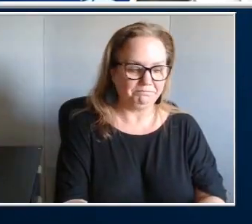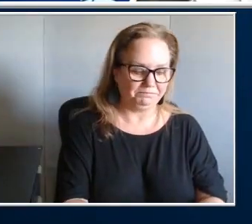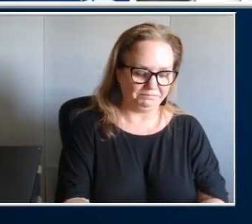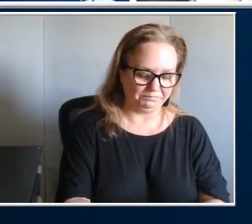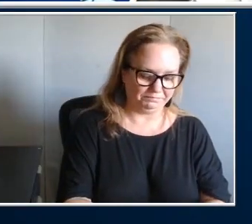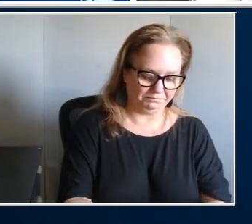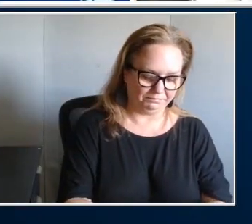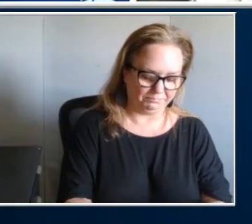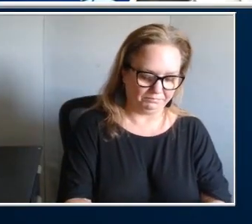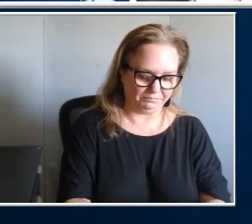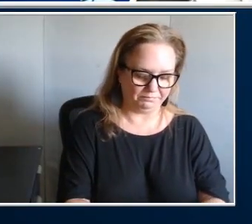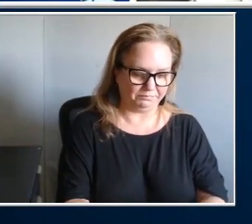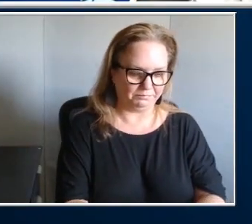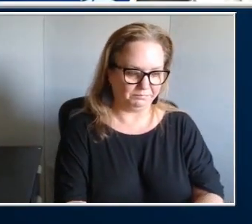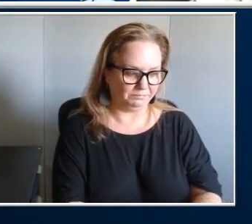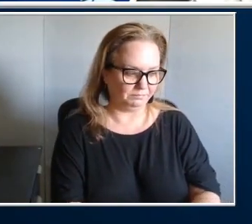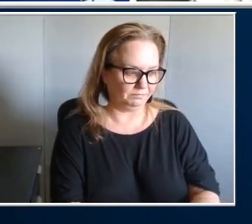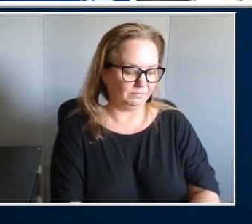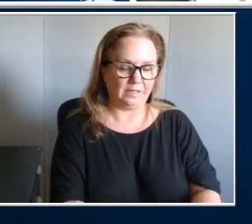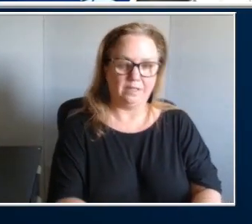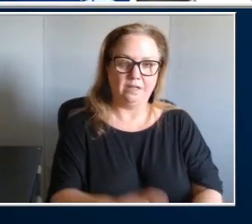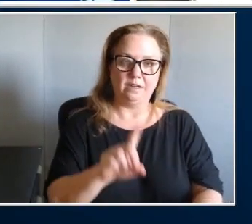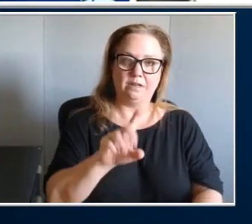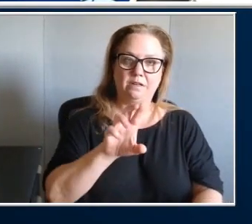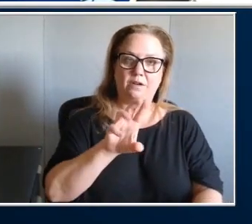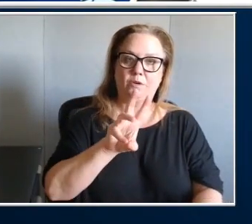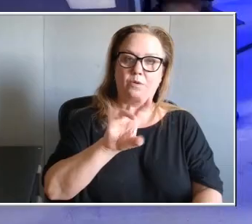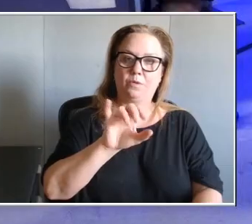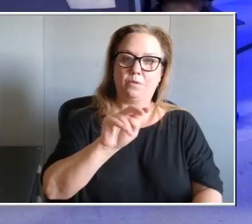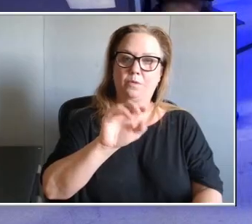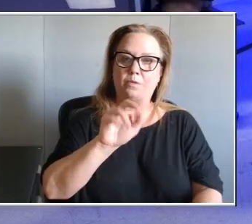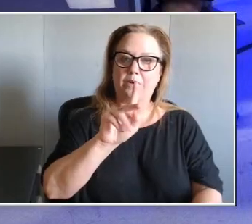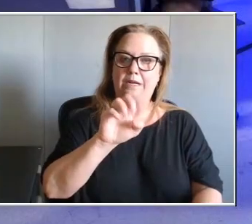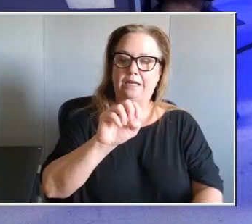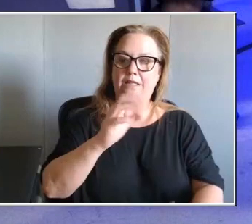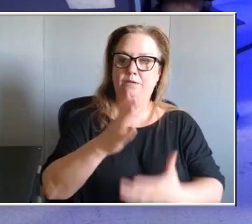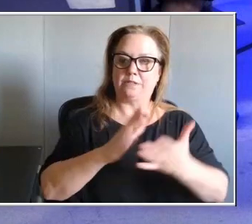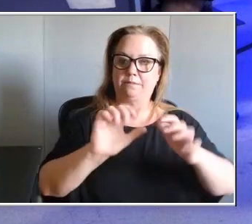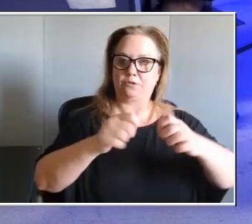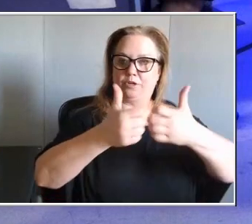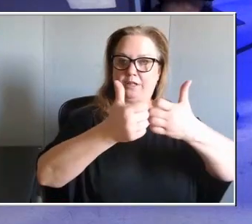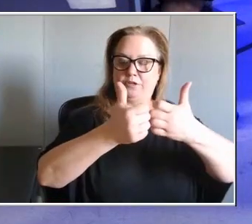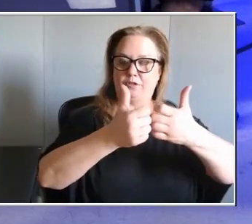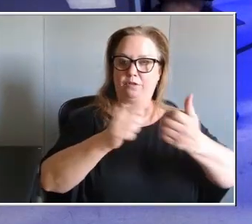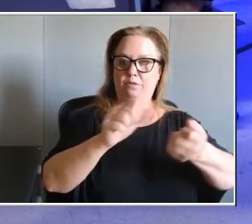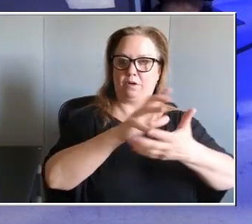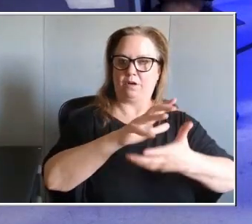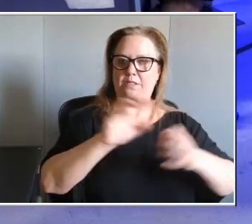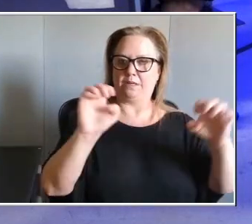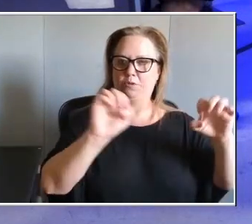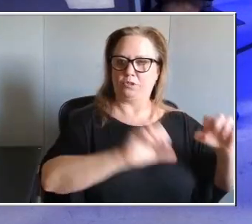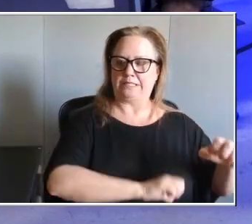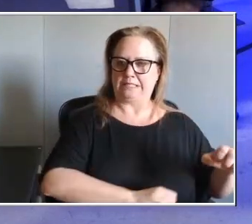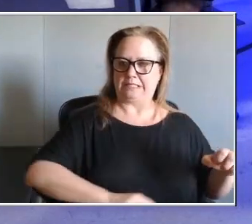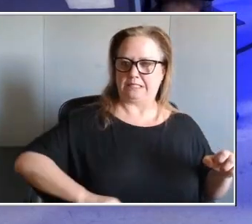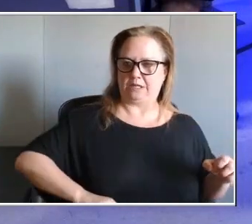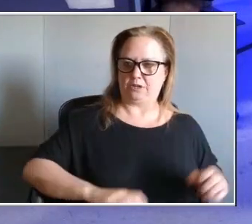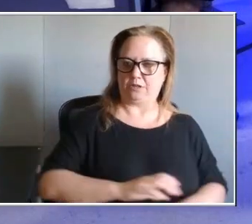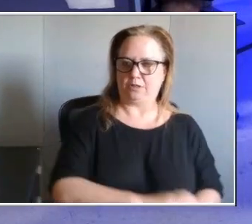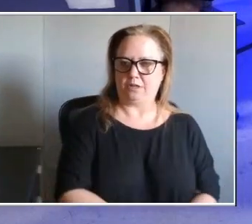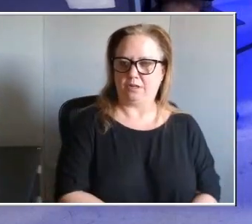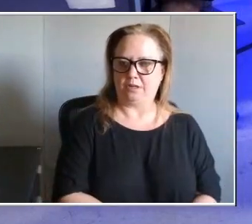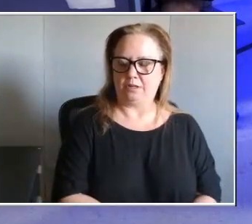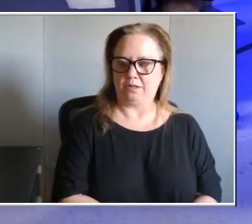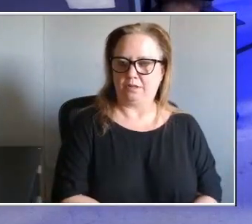Yeah, that's a big deal. Well, Dr. Winicki, it sounds like there were some challenges for this. What caused an emergency C-section?